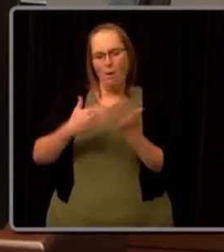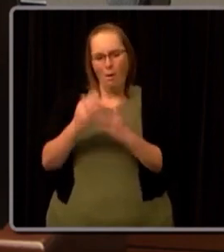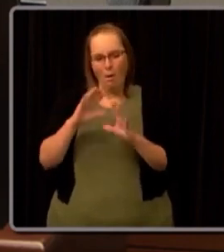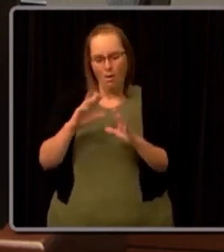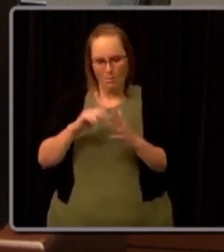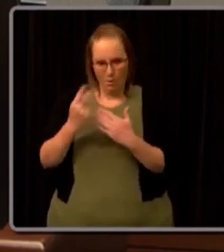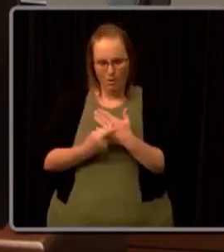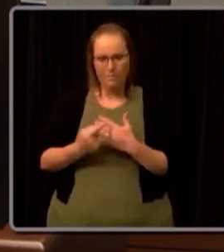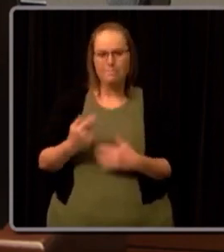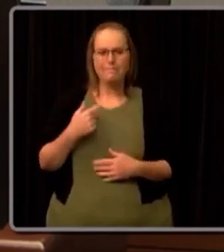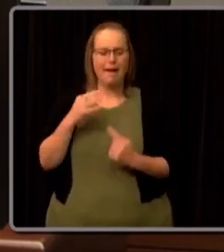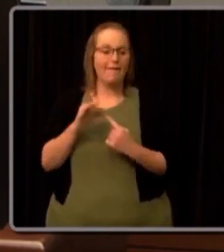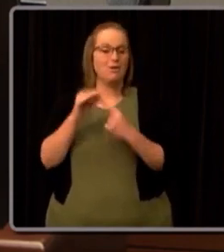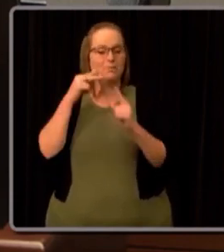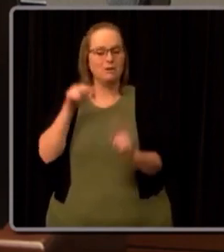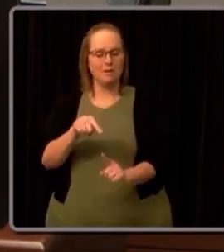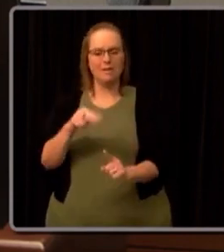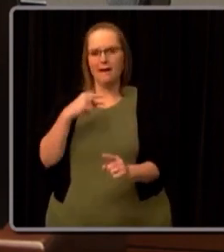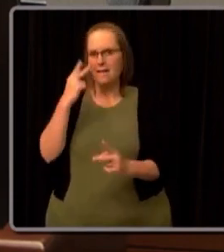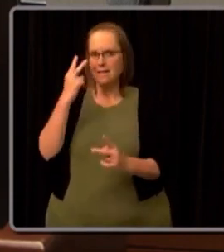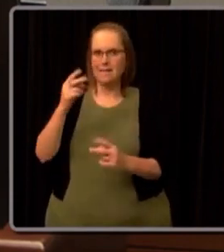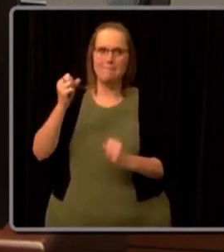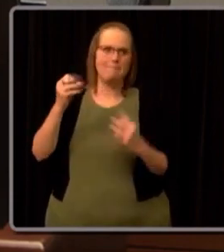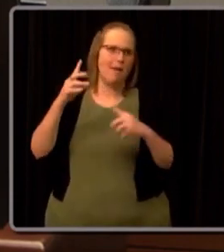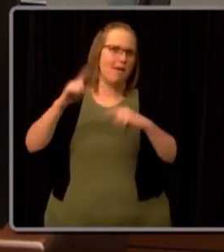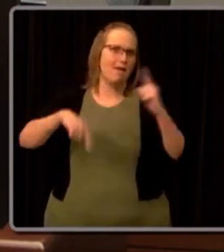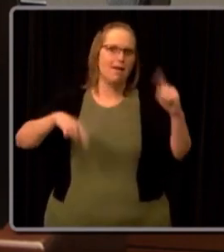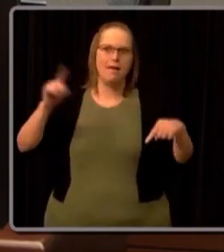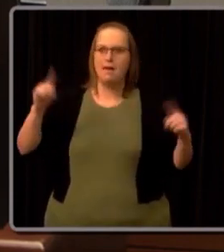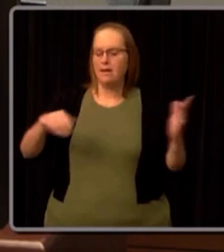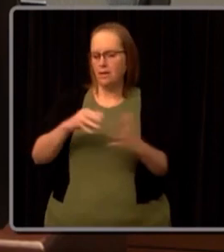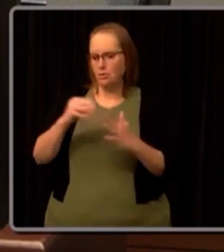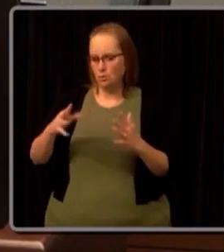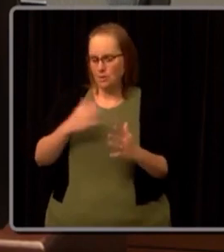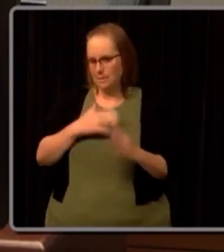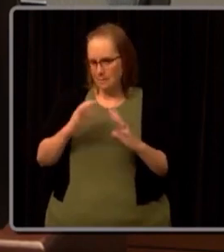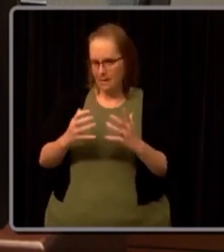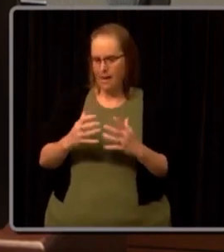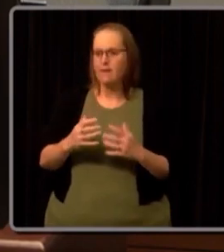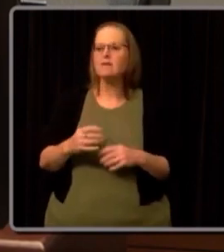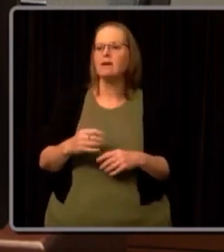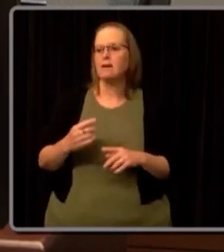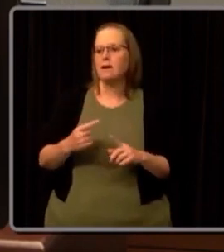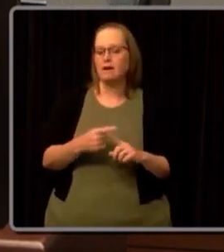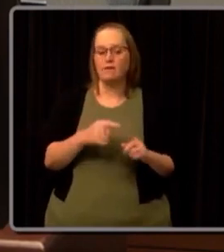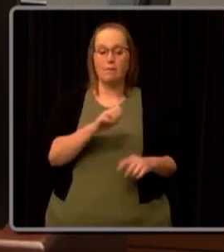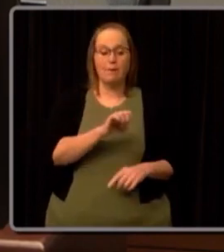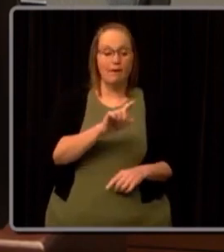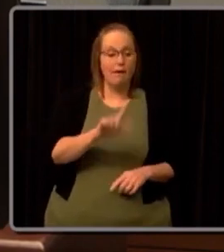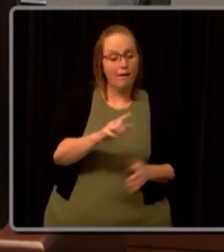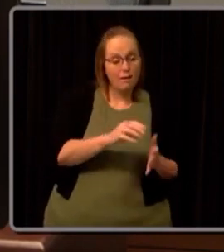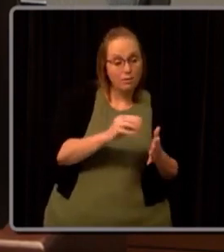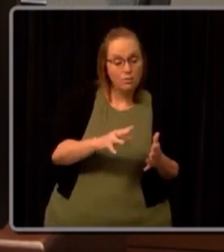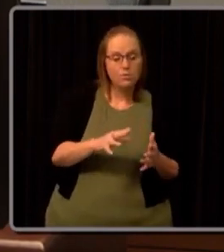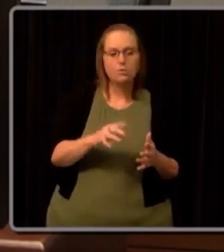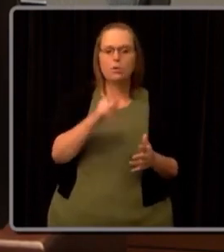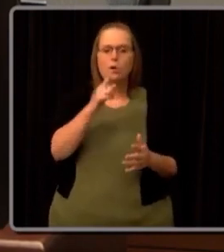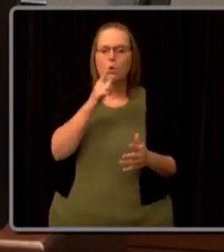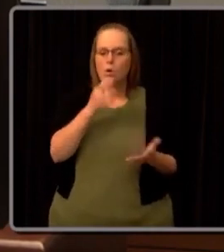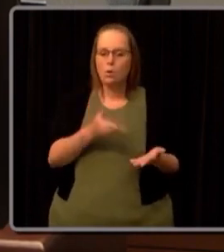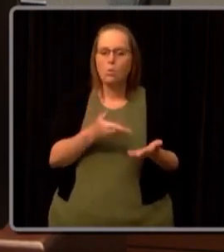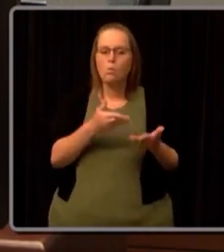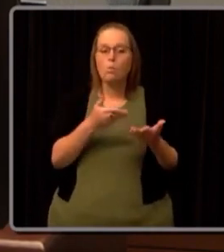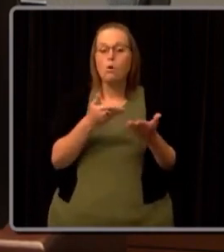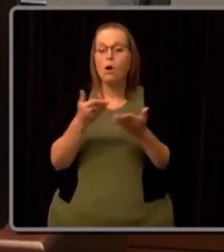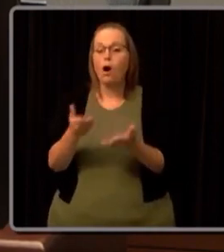unique perspective in that I get to see a wide variety of students in my classroom, ranging from ELL students, those that we're offering